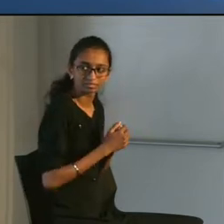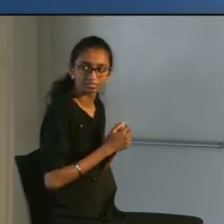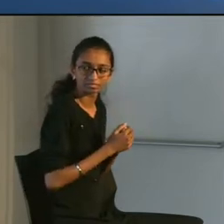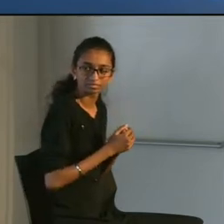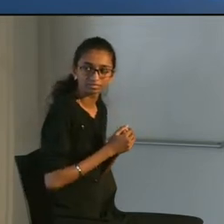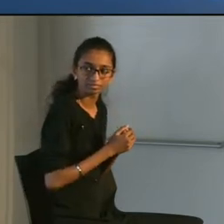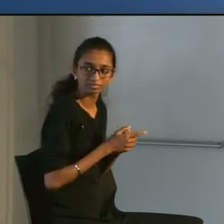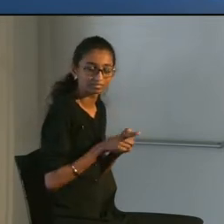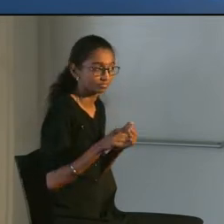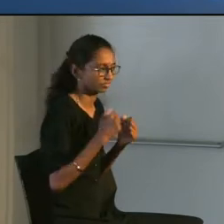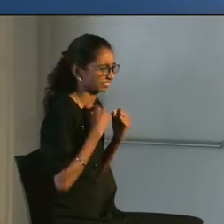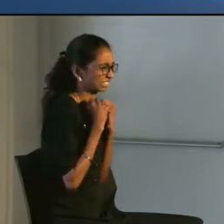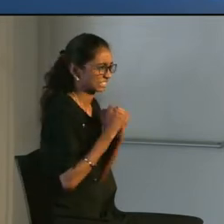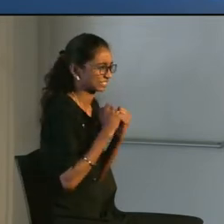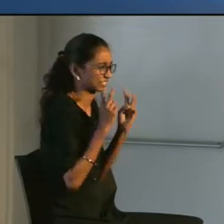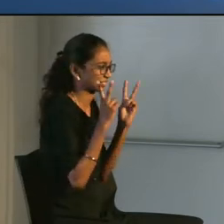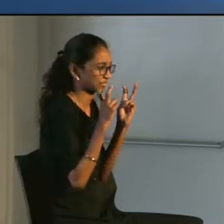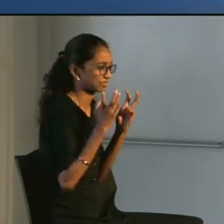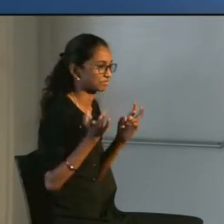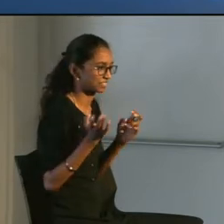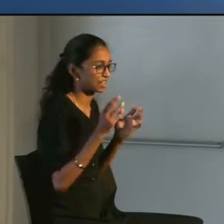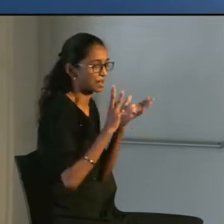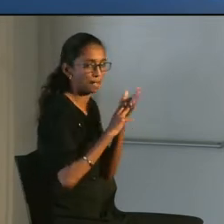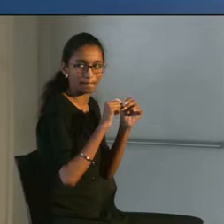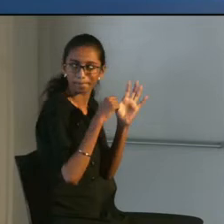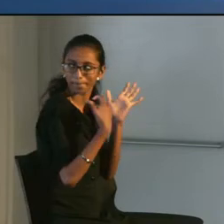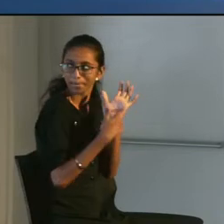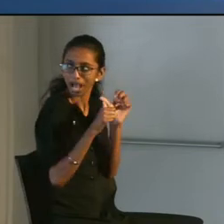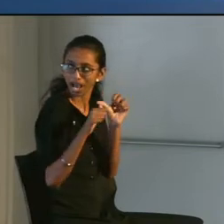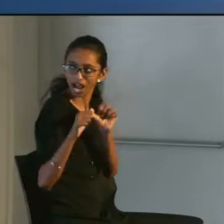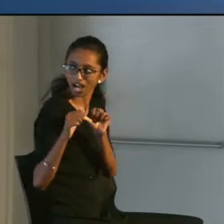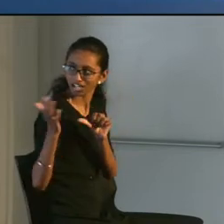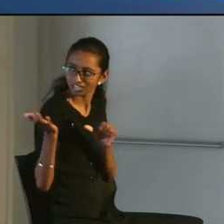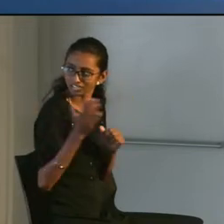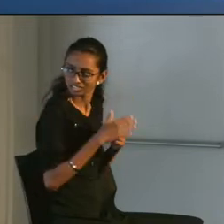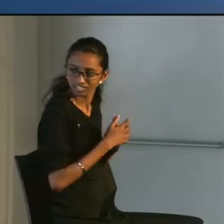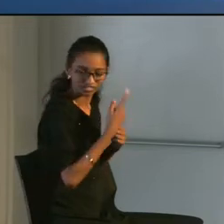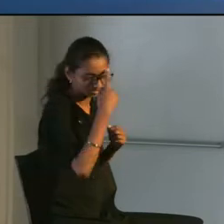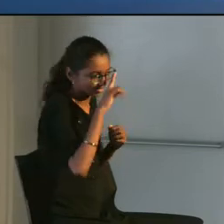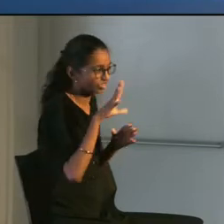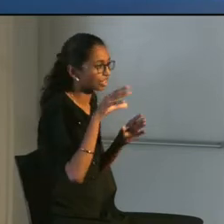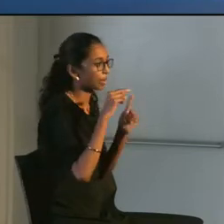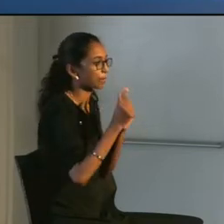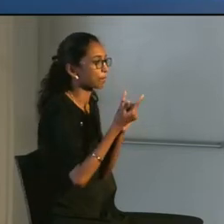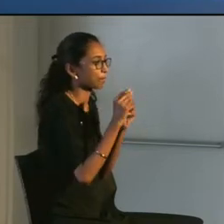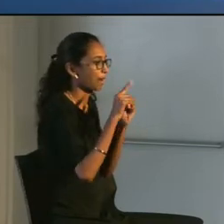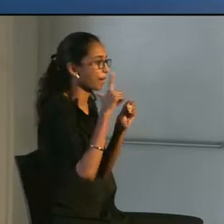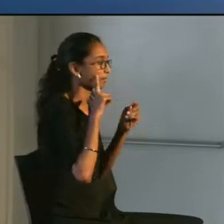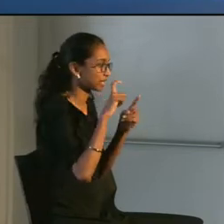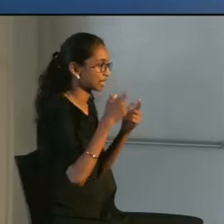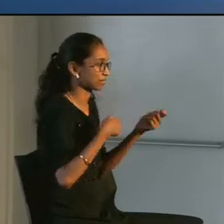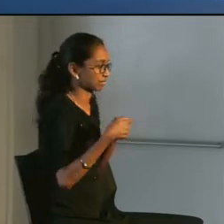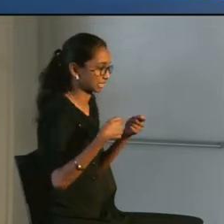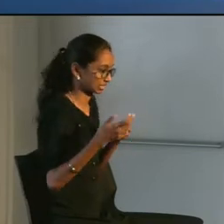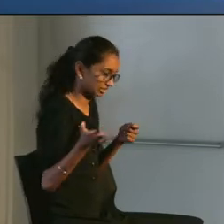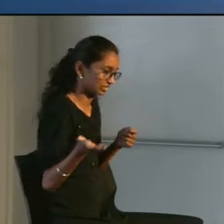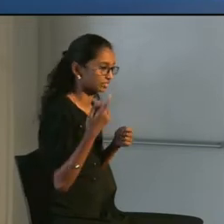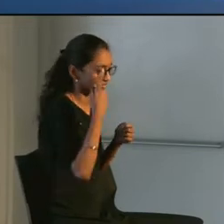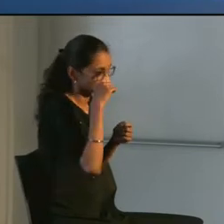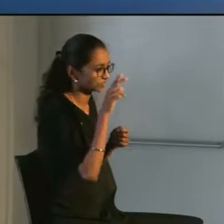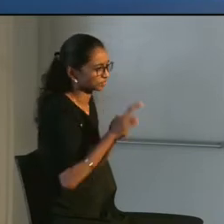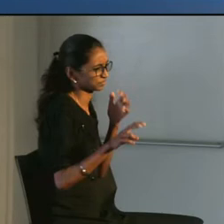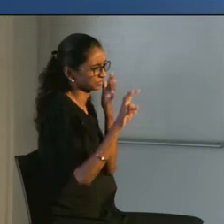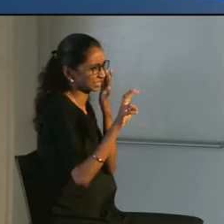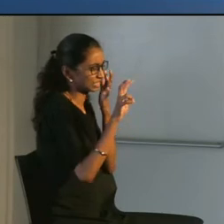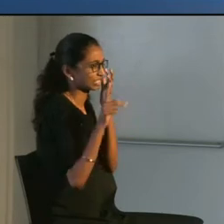difficult topic and contested within Mara itself, this whole business of public and public space. And we've been journeying with